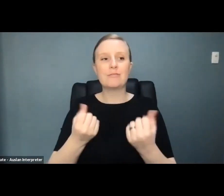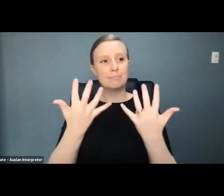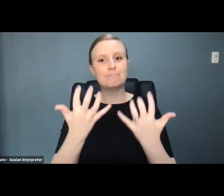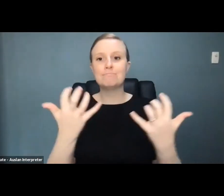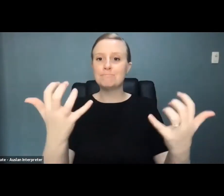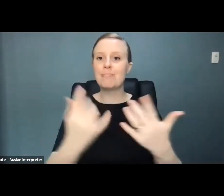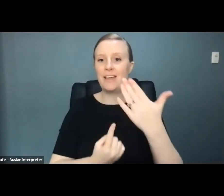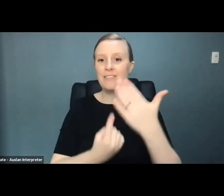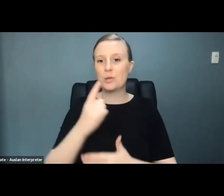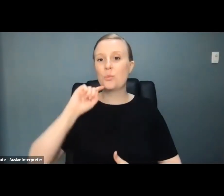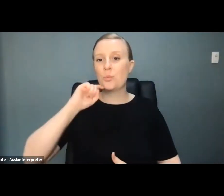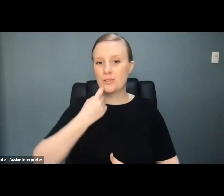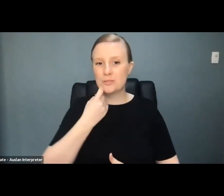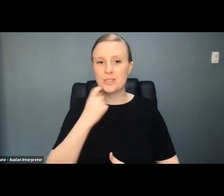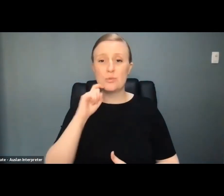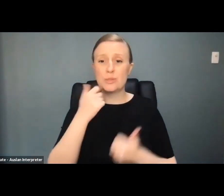together again.